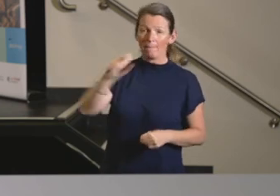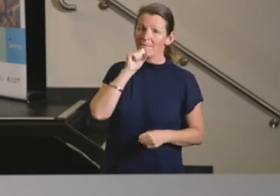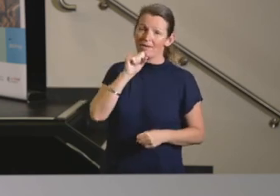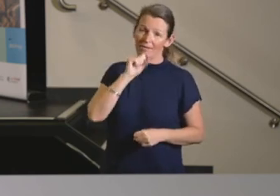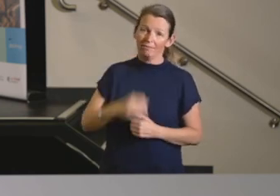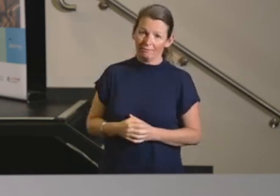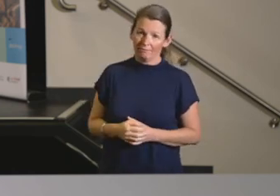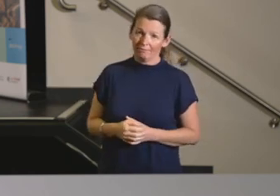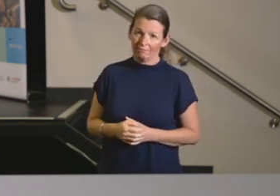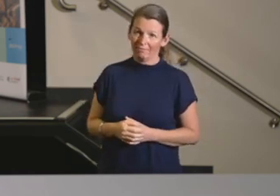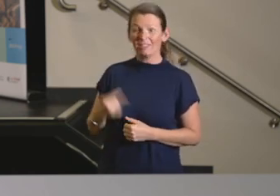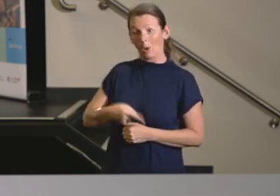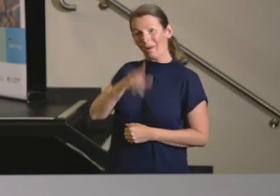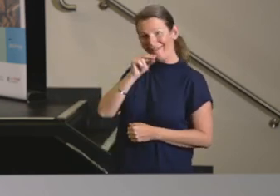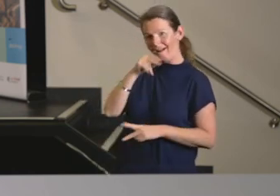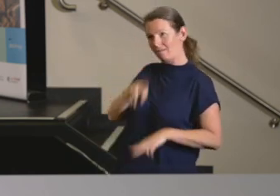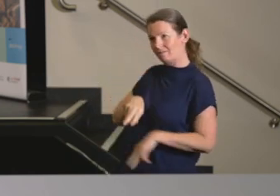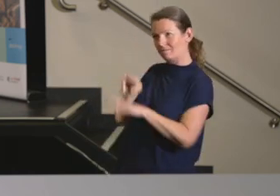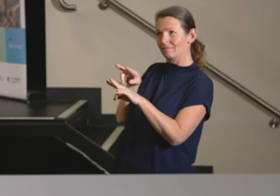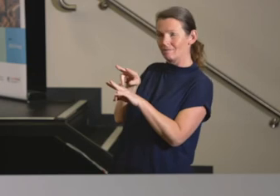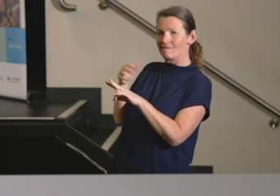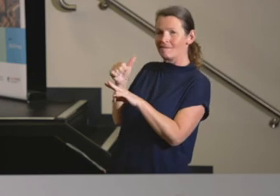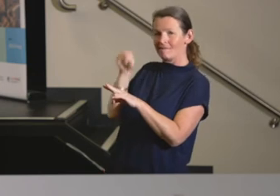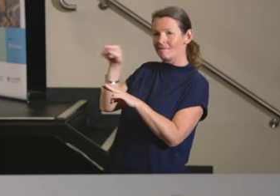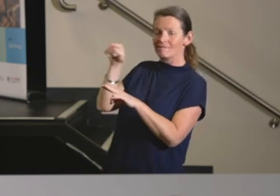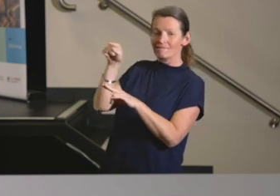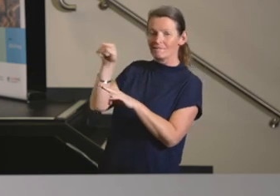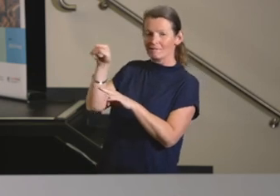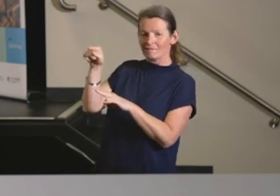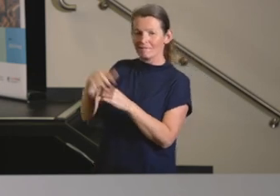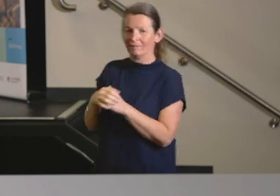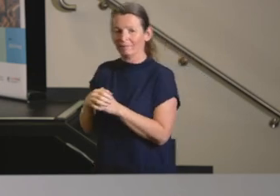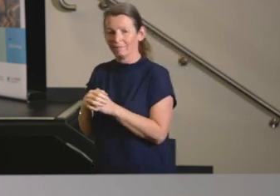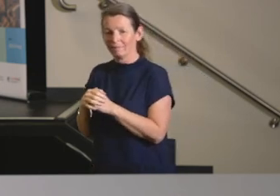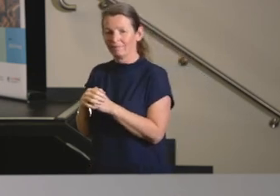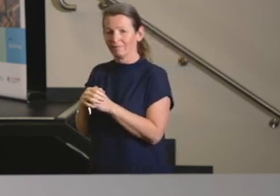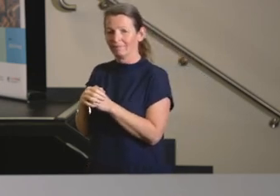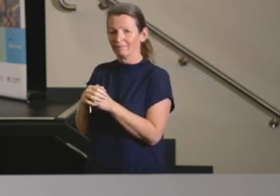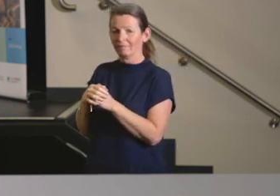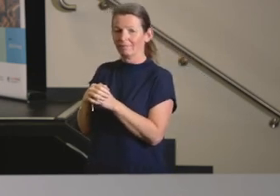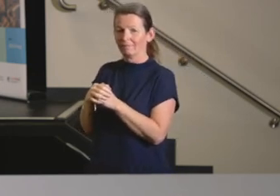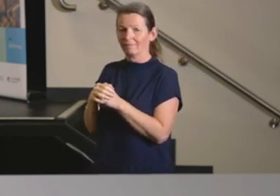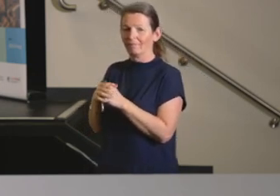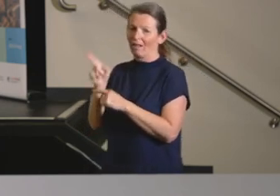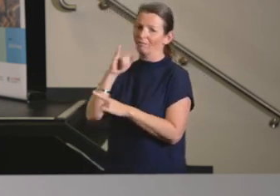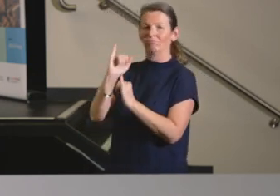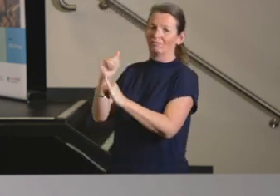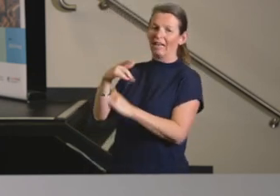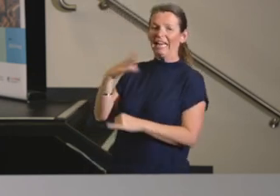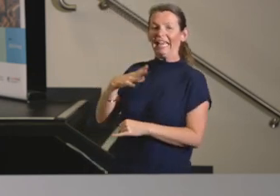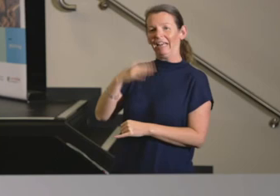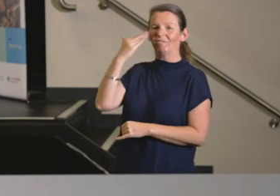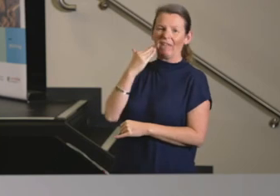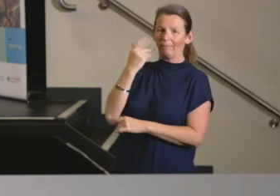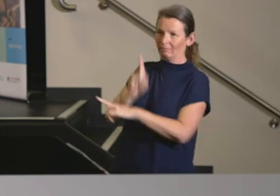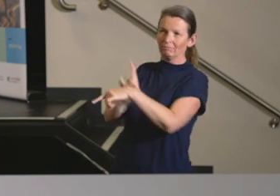younger feminist leaders like myself, it's disgusting. And thinking, oh my goodness, how do we respond to this? Because then